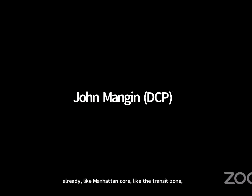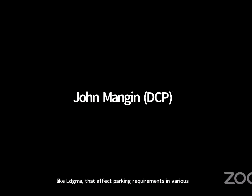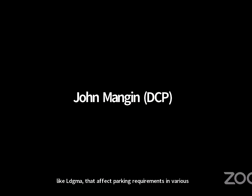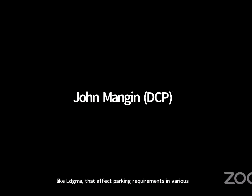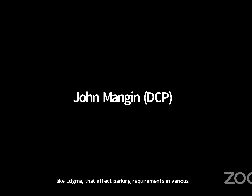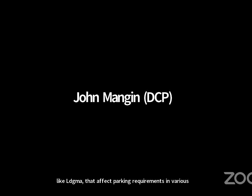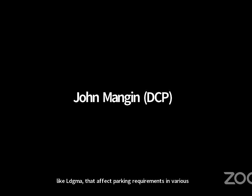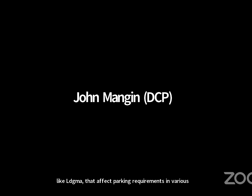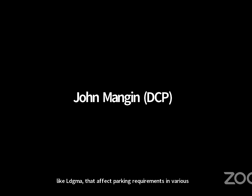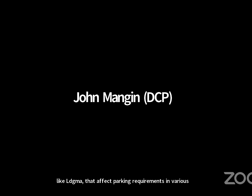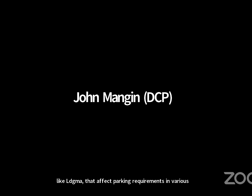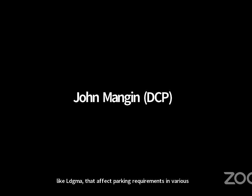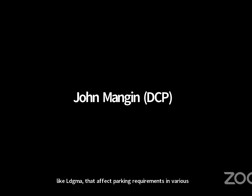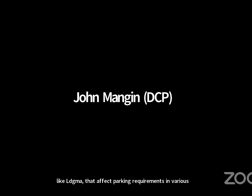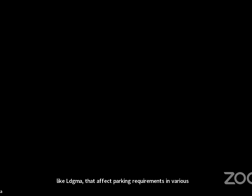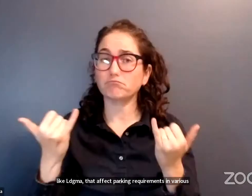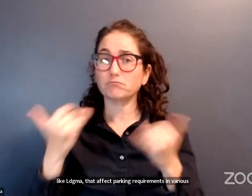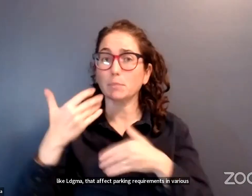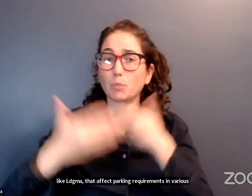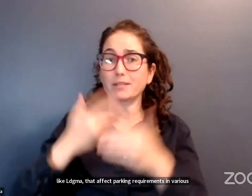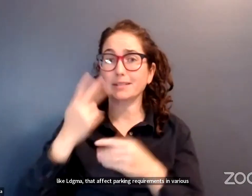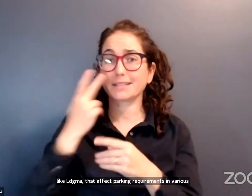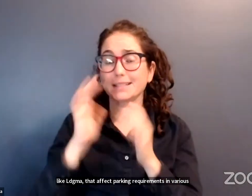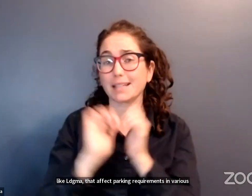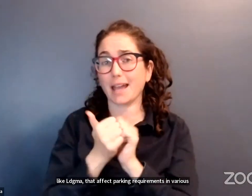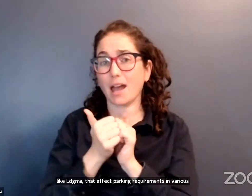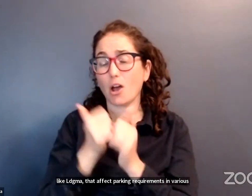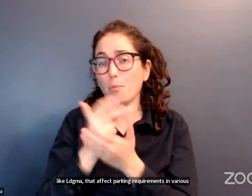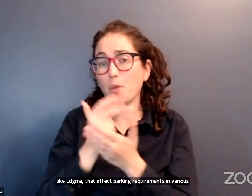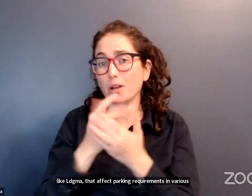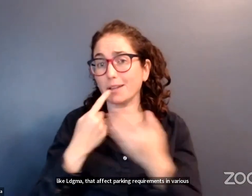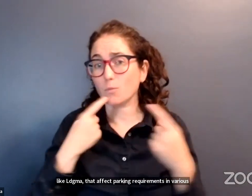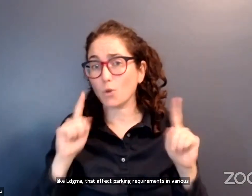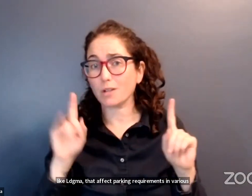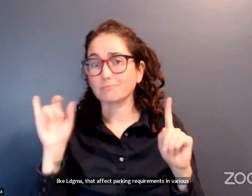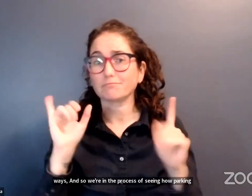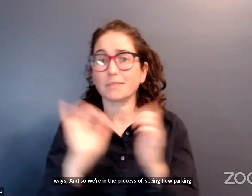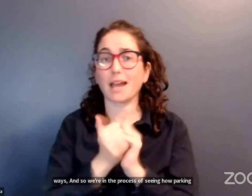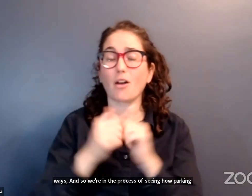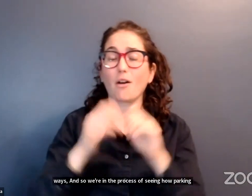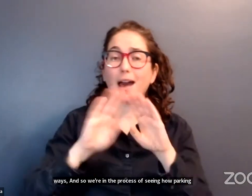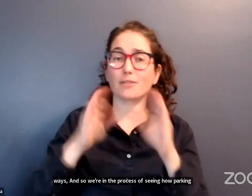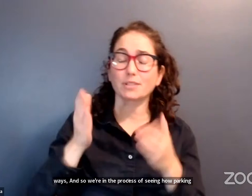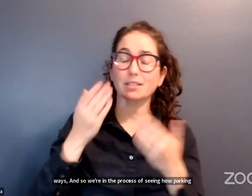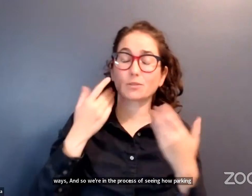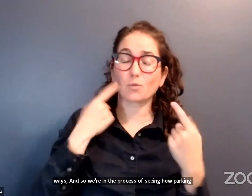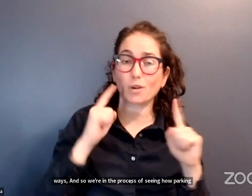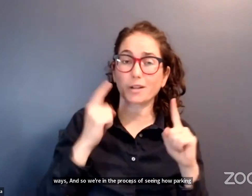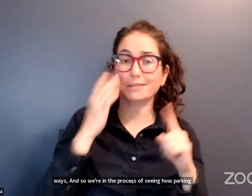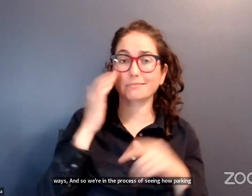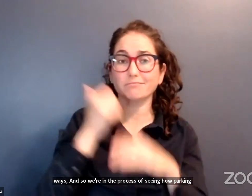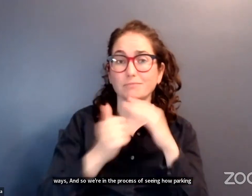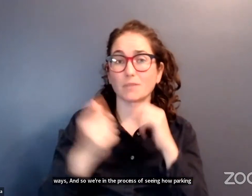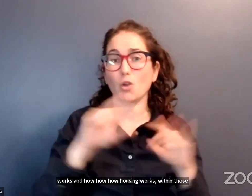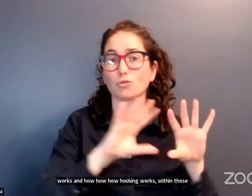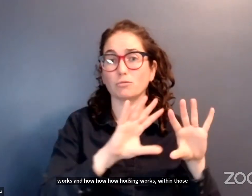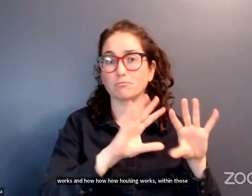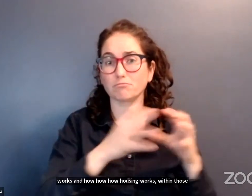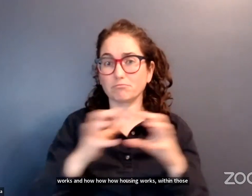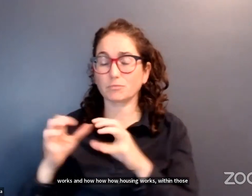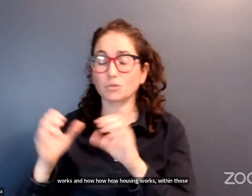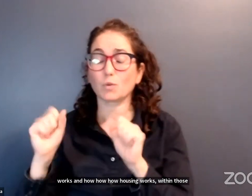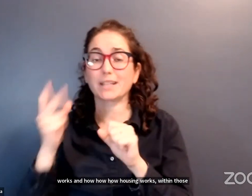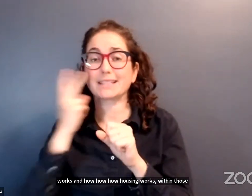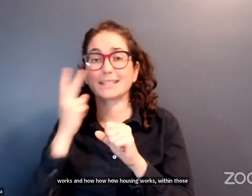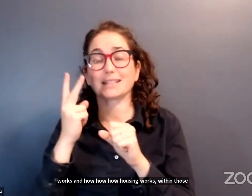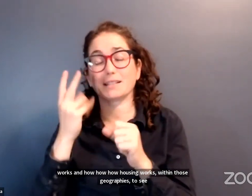And so we're in the process of seeing how parking works and how housing works within those geographies to see what,